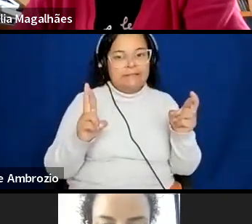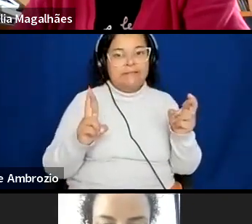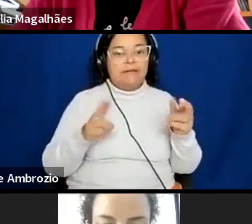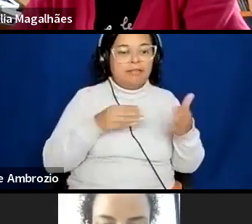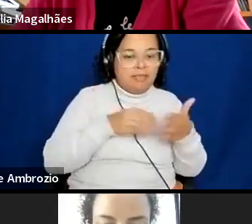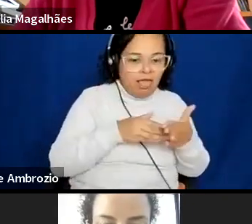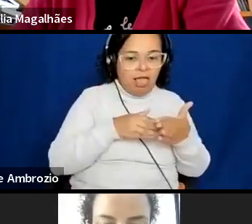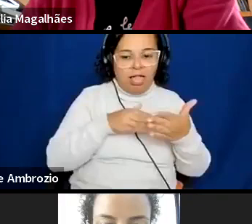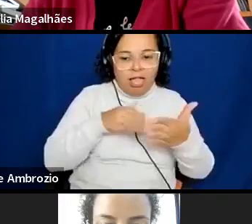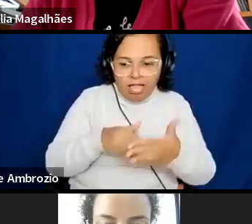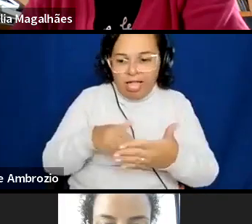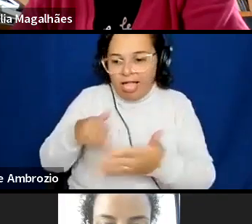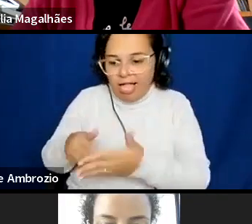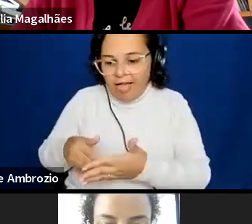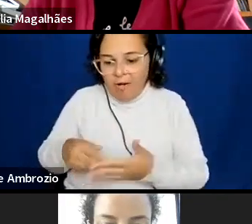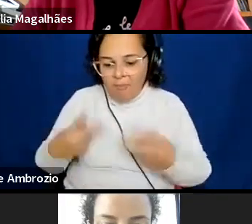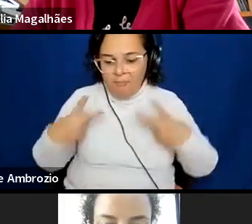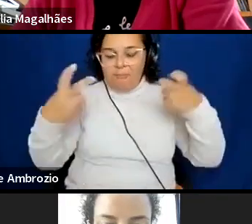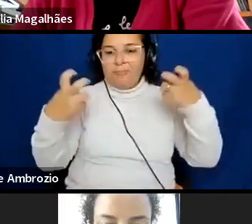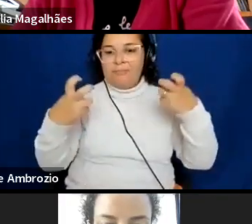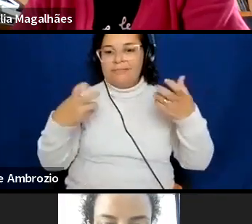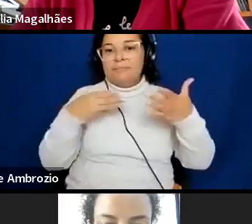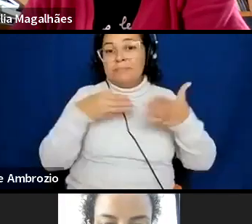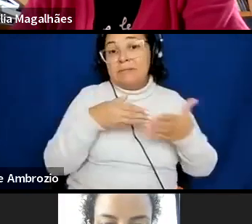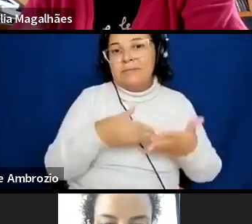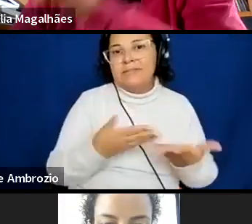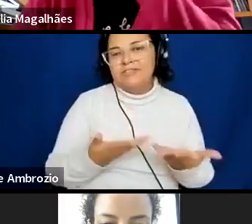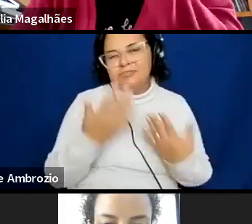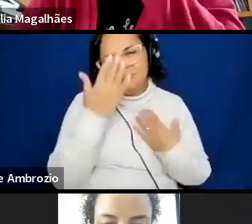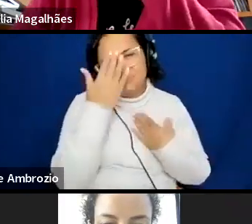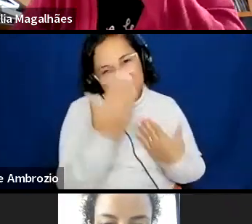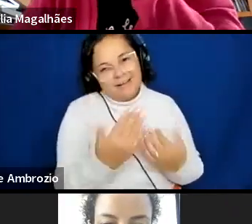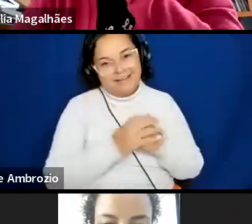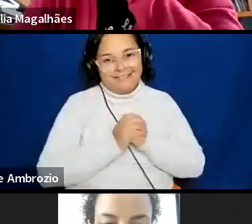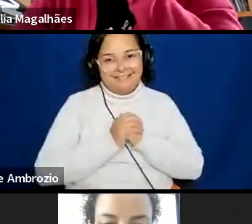que nós temos na educação brasileira atualmente. Muito obrigada.